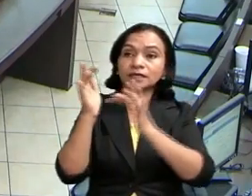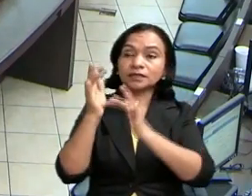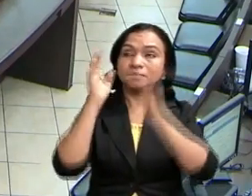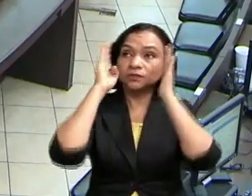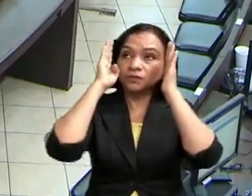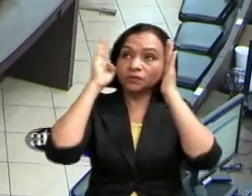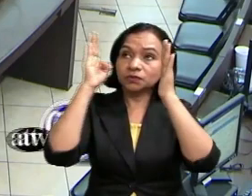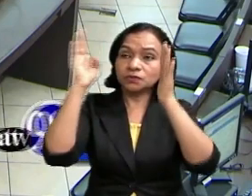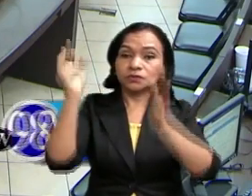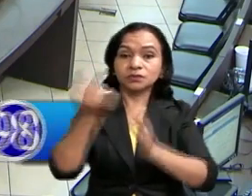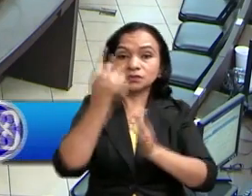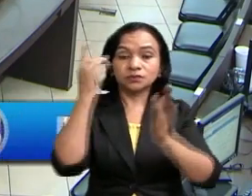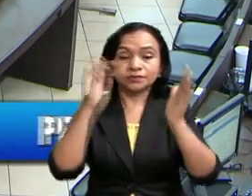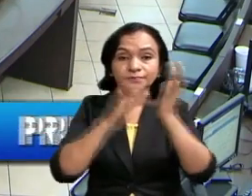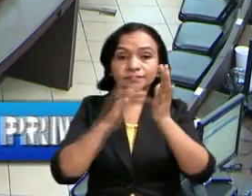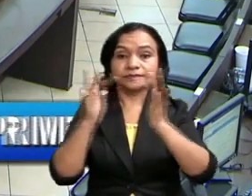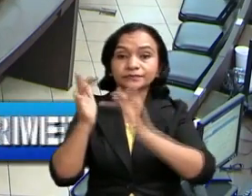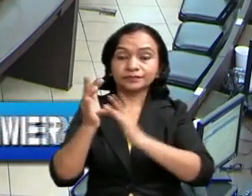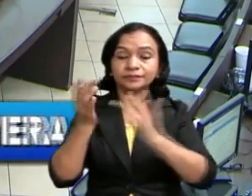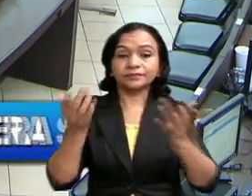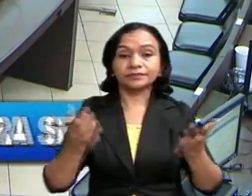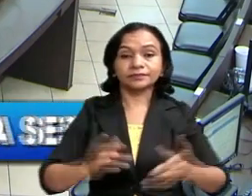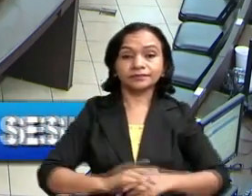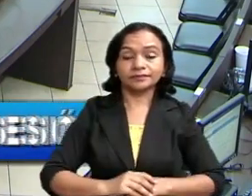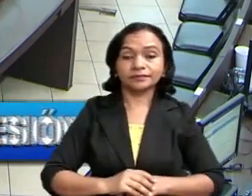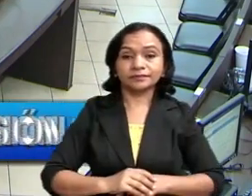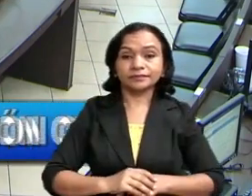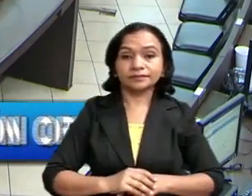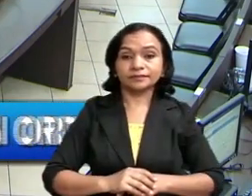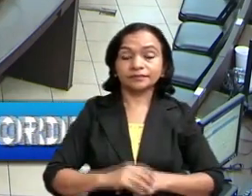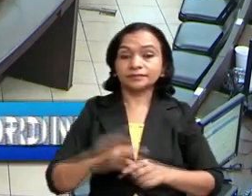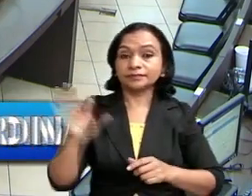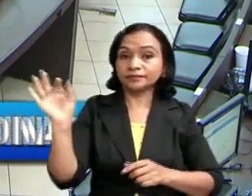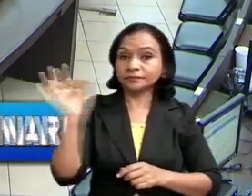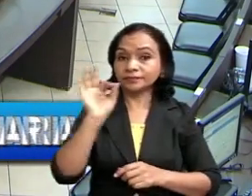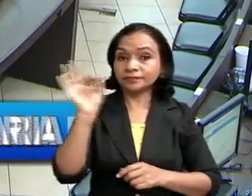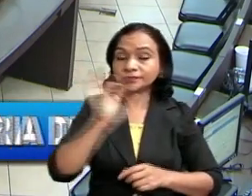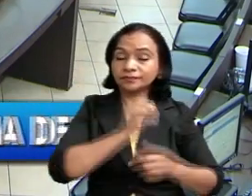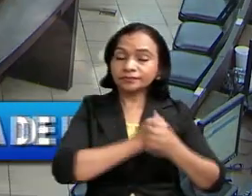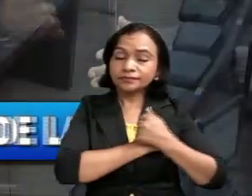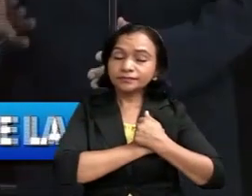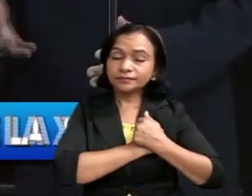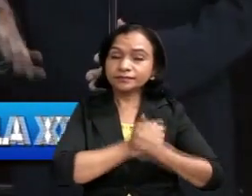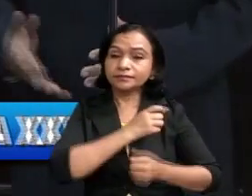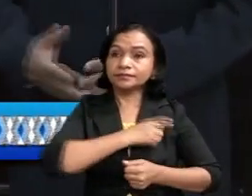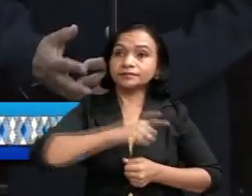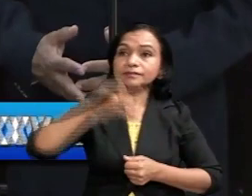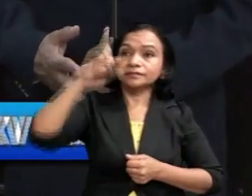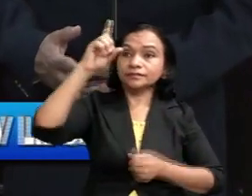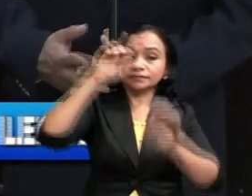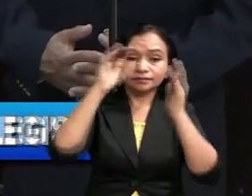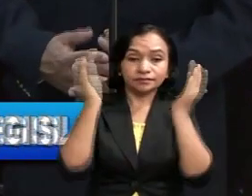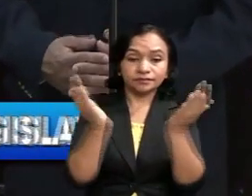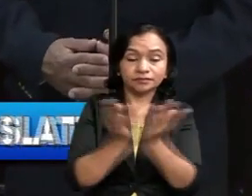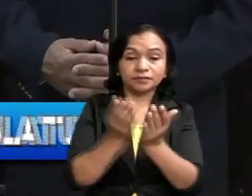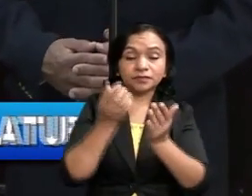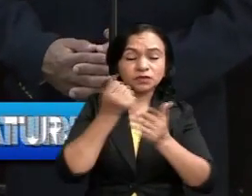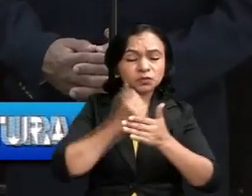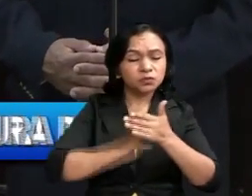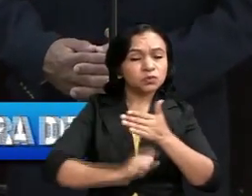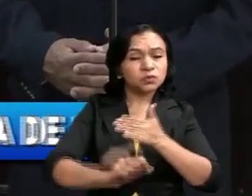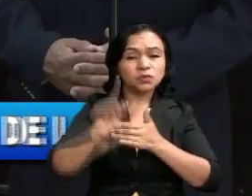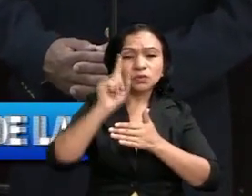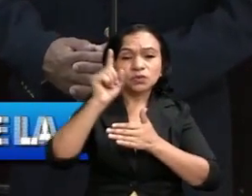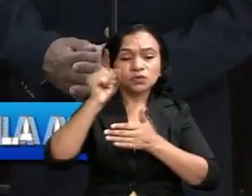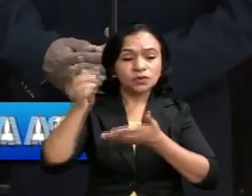loved the world that He gave His only begotten Son. Porque de tal manera amó Dios al mundo que dio a su Hijo unigénito. That